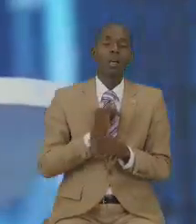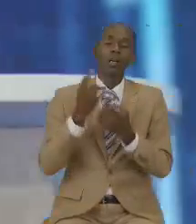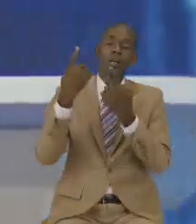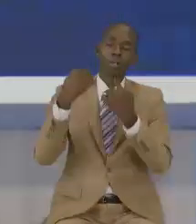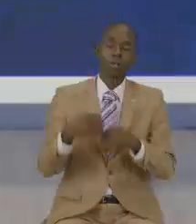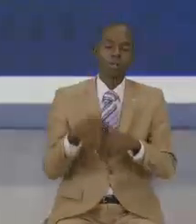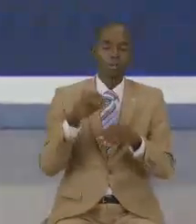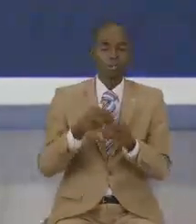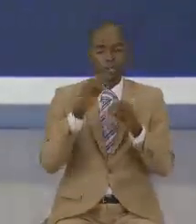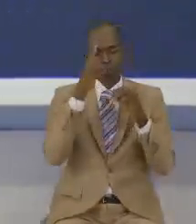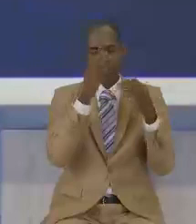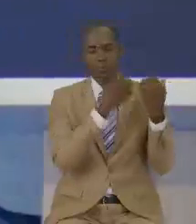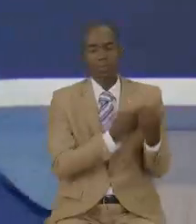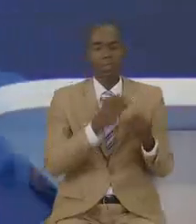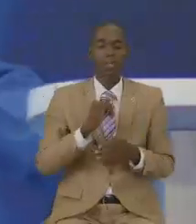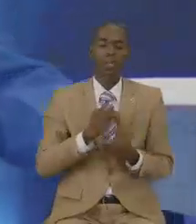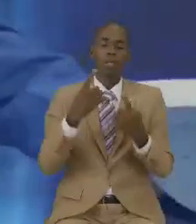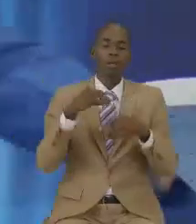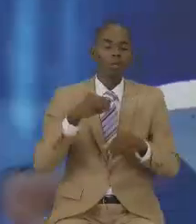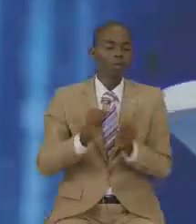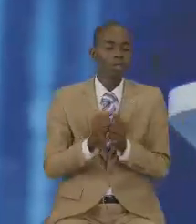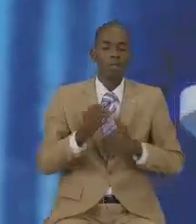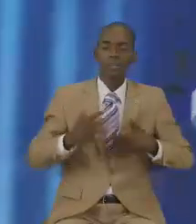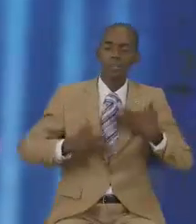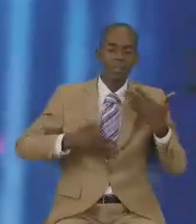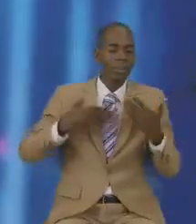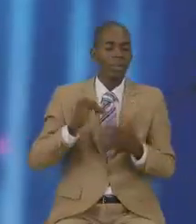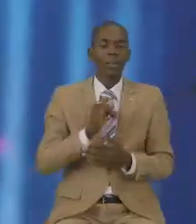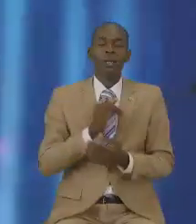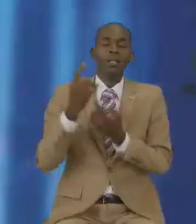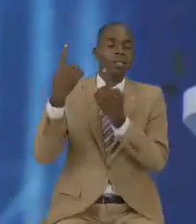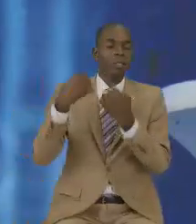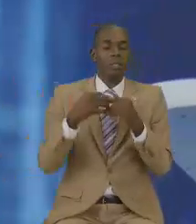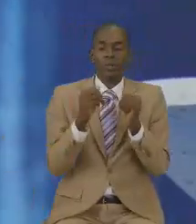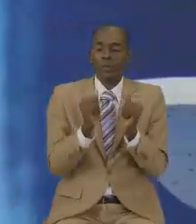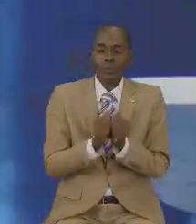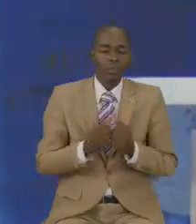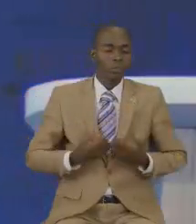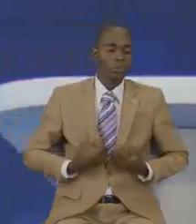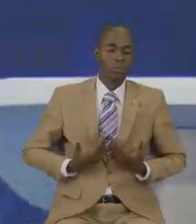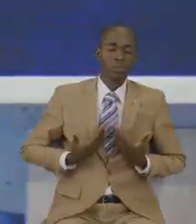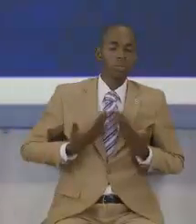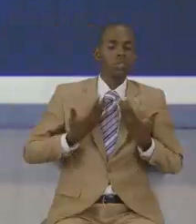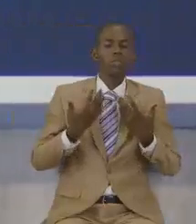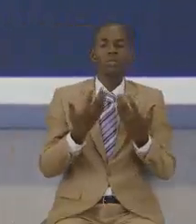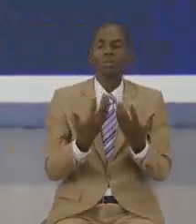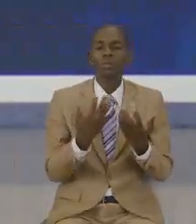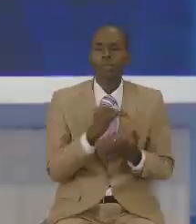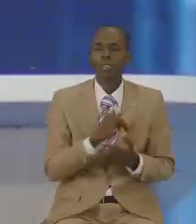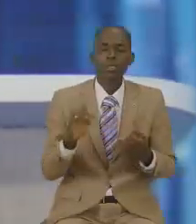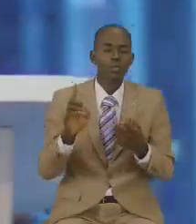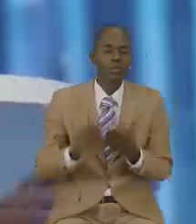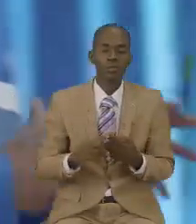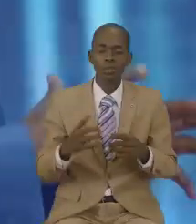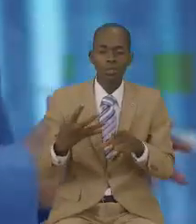I come in faith, I come with joy, I come with excitement, wanting to take